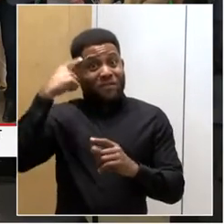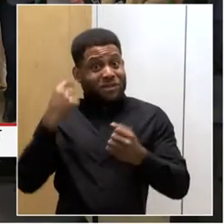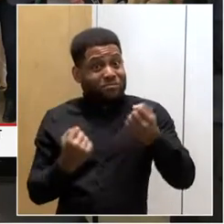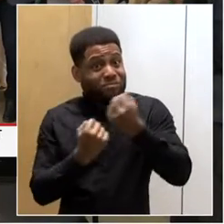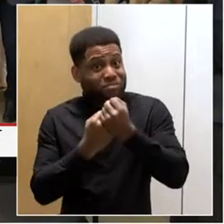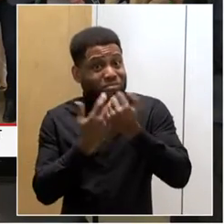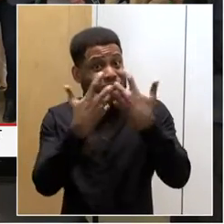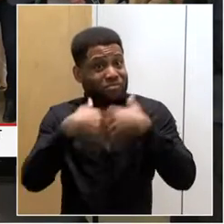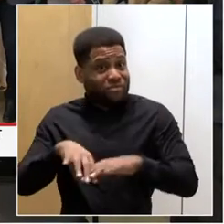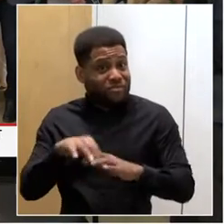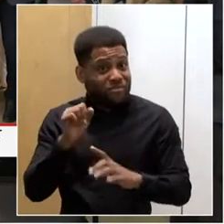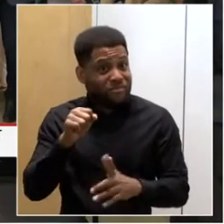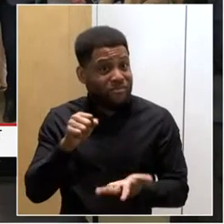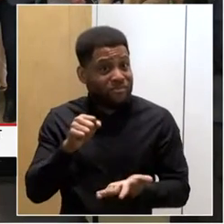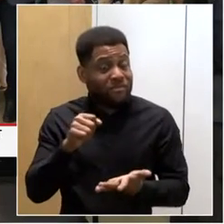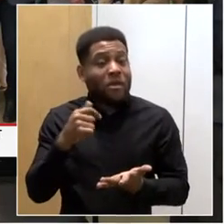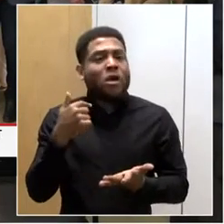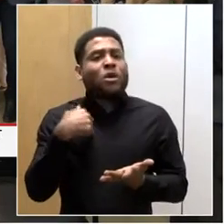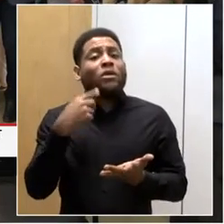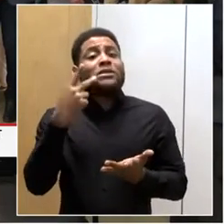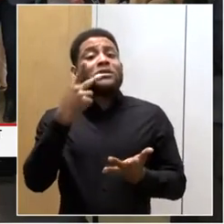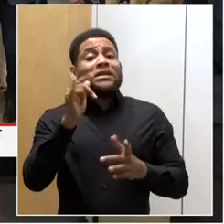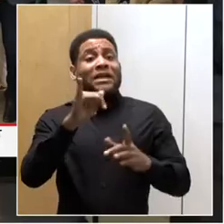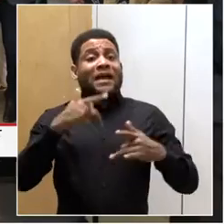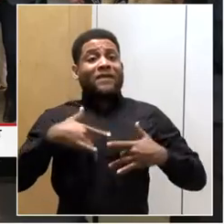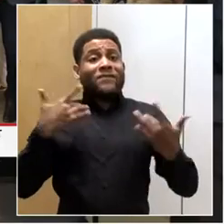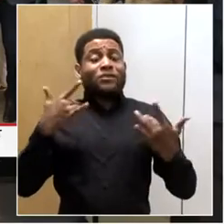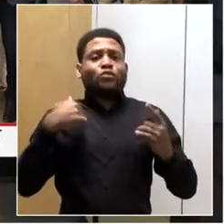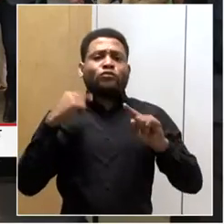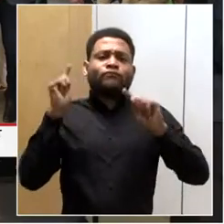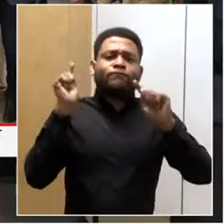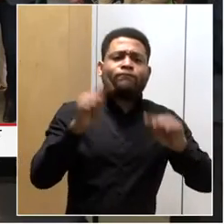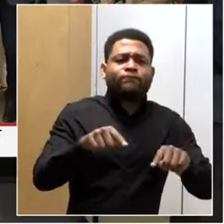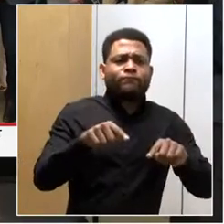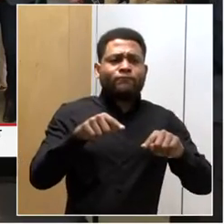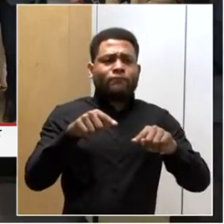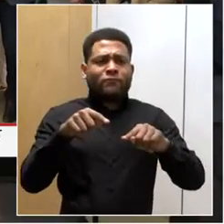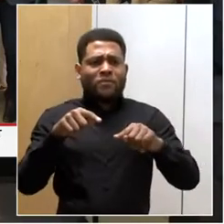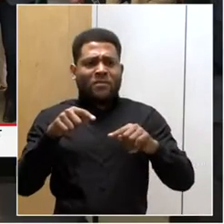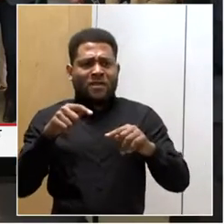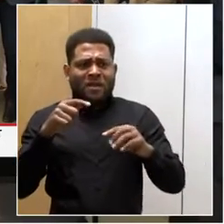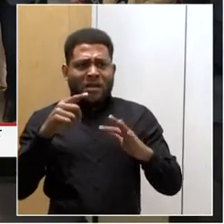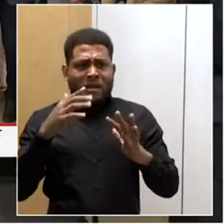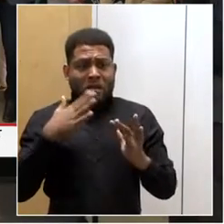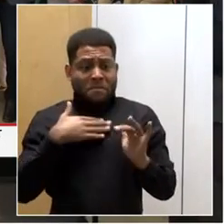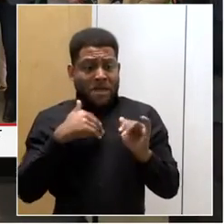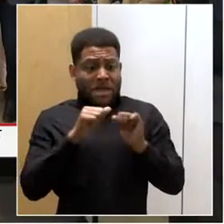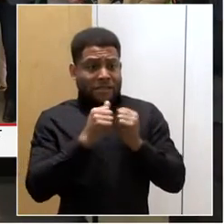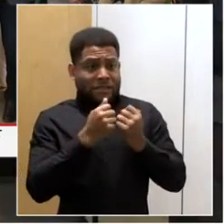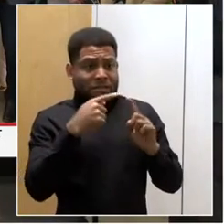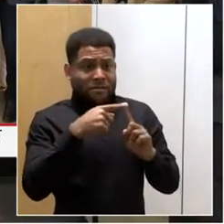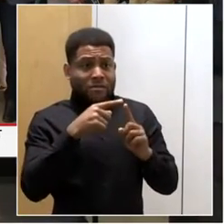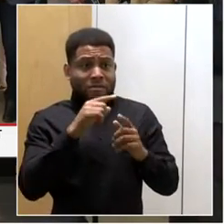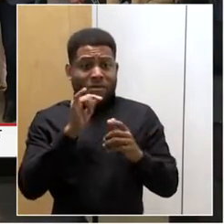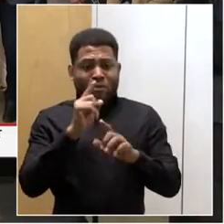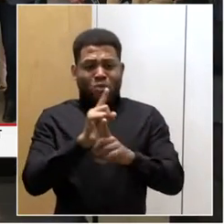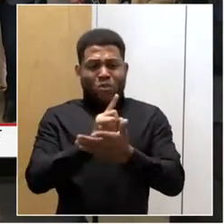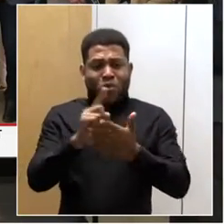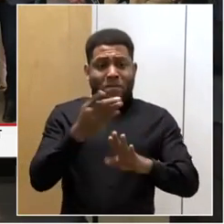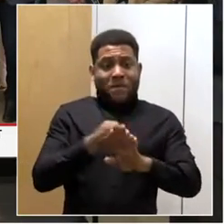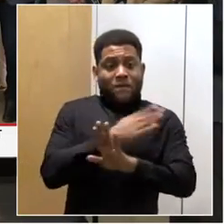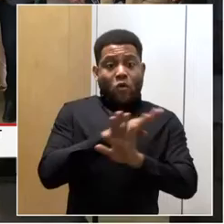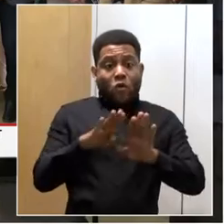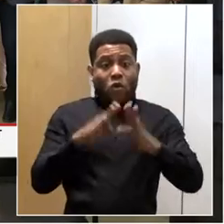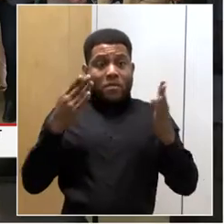found out about that event actually coming in at the agency about a week in advance of the actual opening and worked with them very